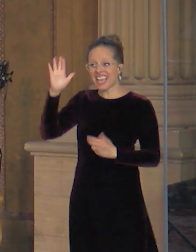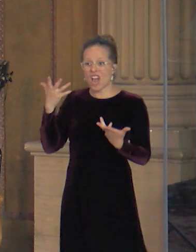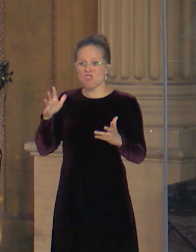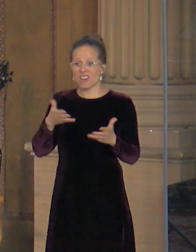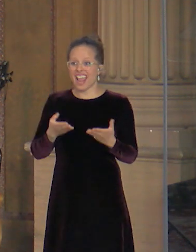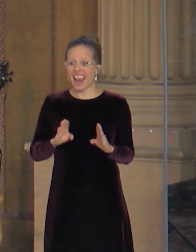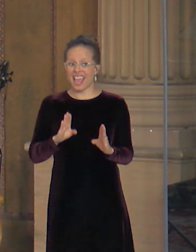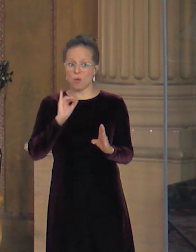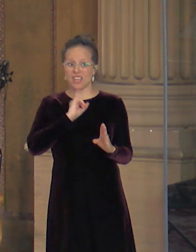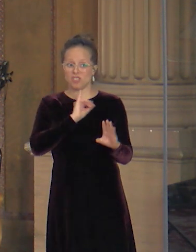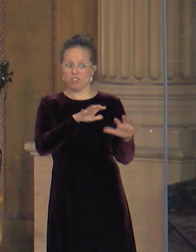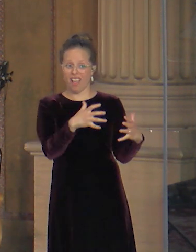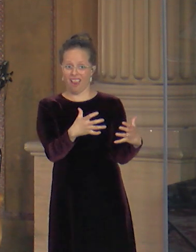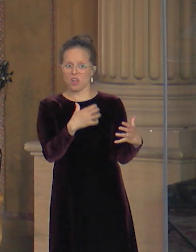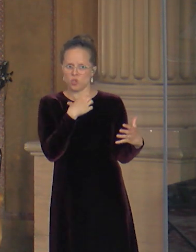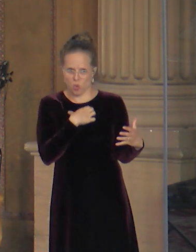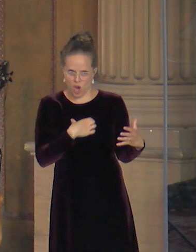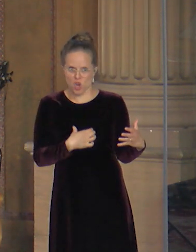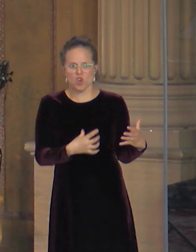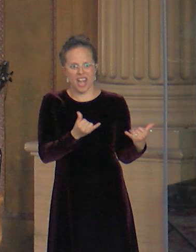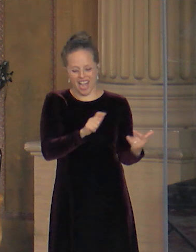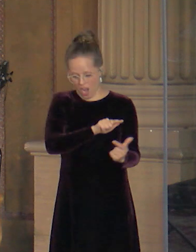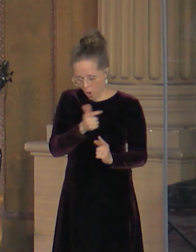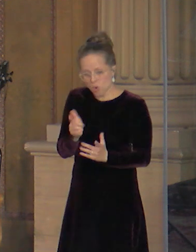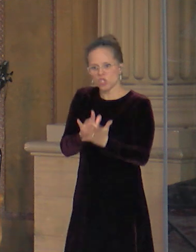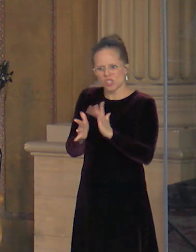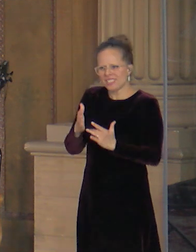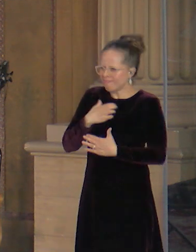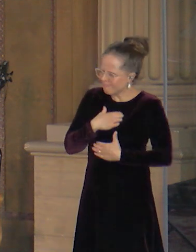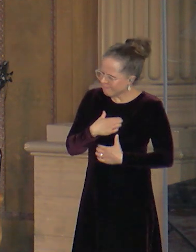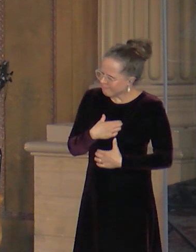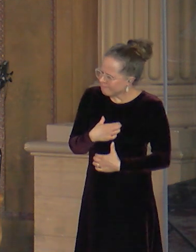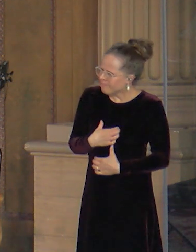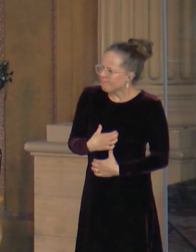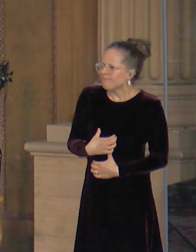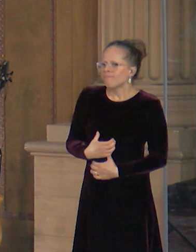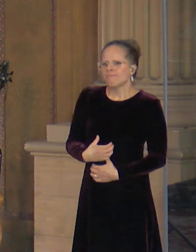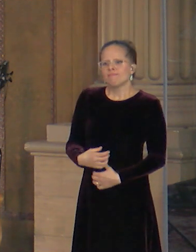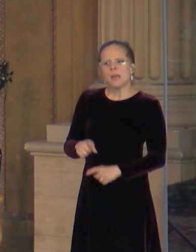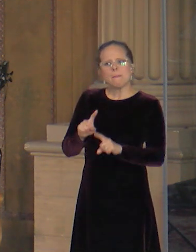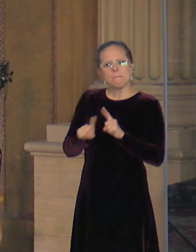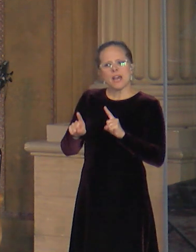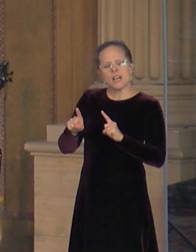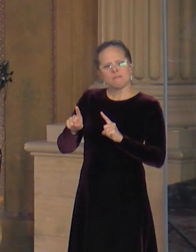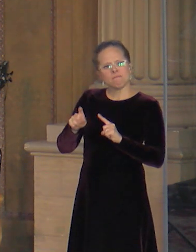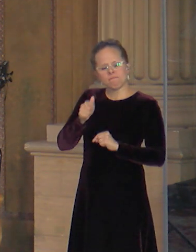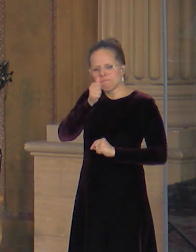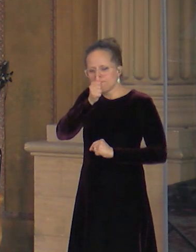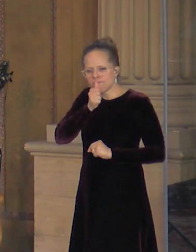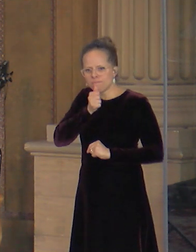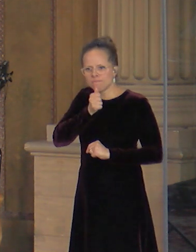and so Jesus will trust God rather than undermine his true humanity and his true mission just to get some food